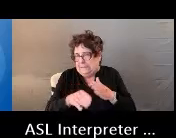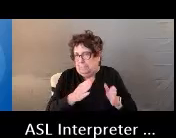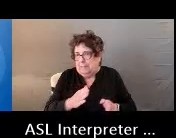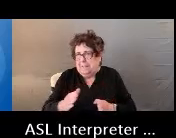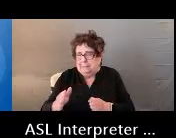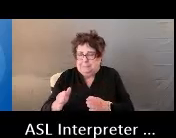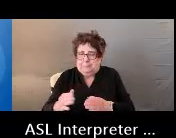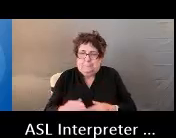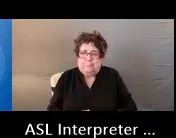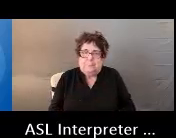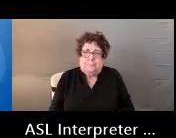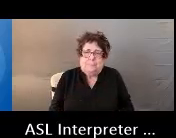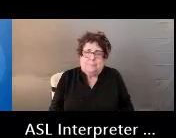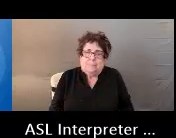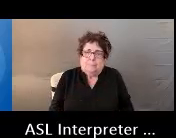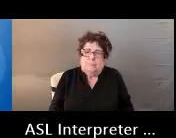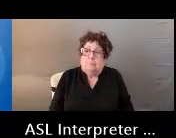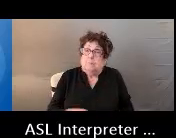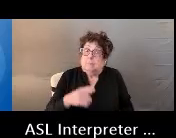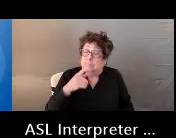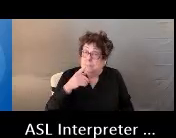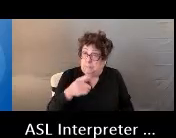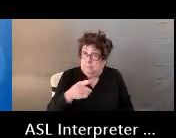is a regulatory,